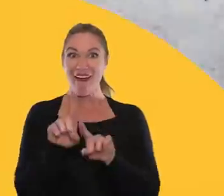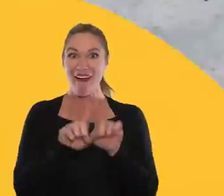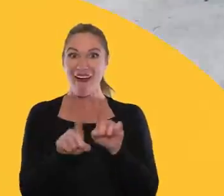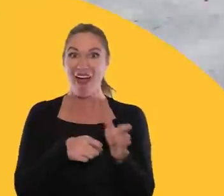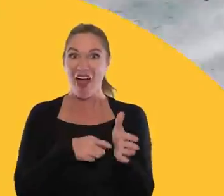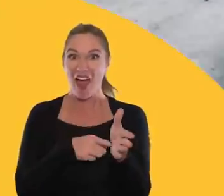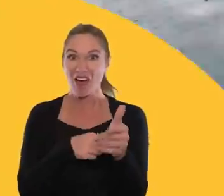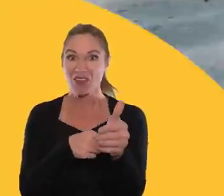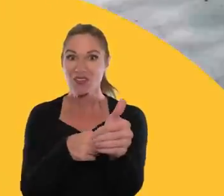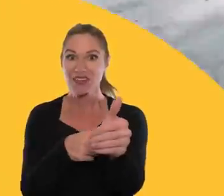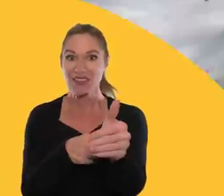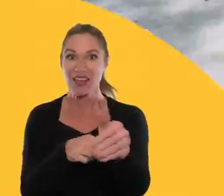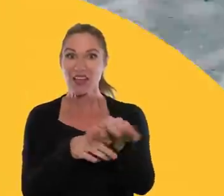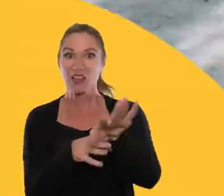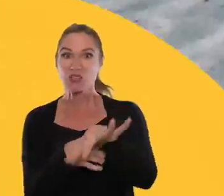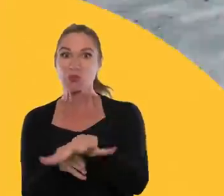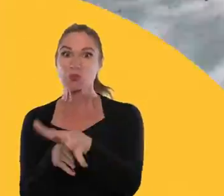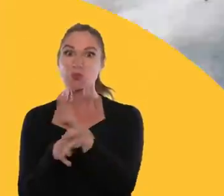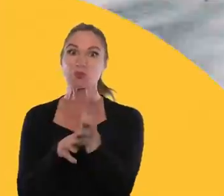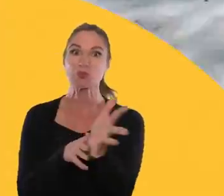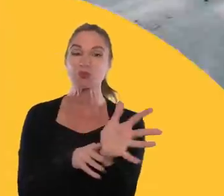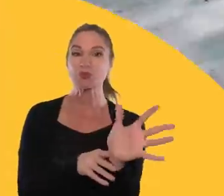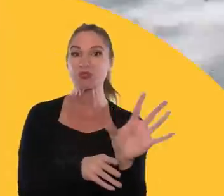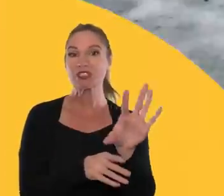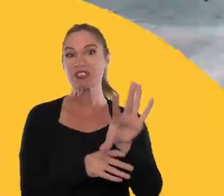starfish in the sea goes swish,